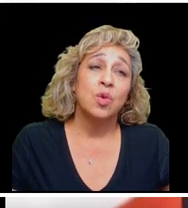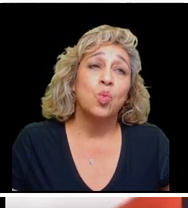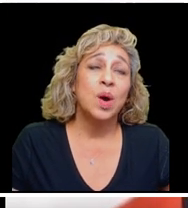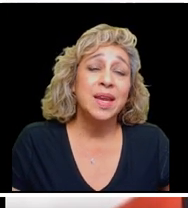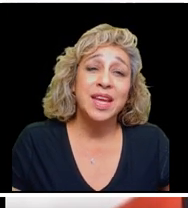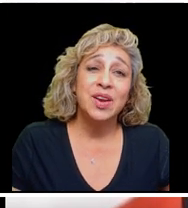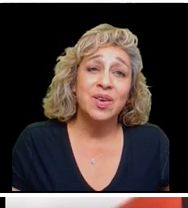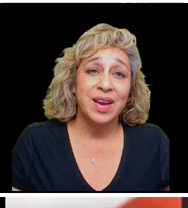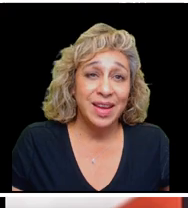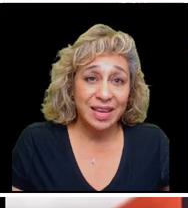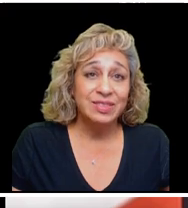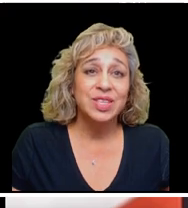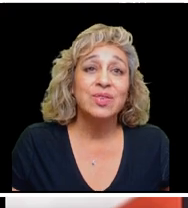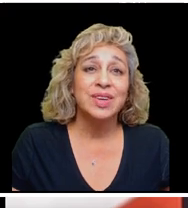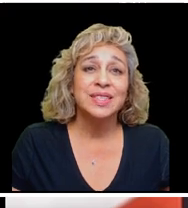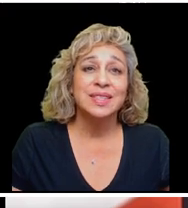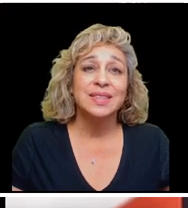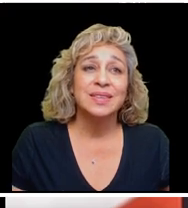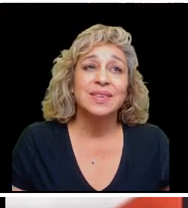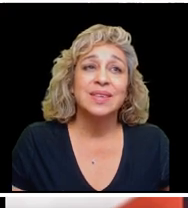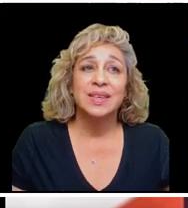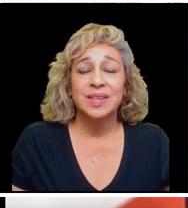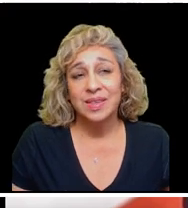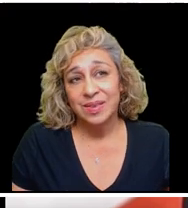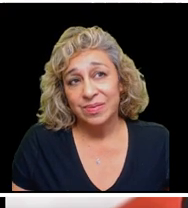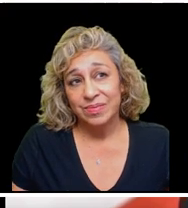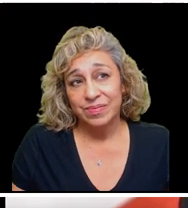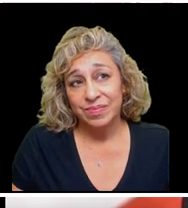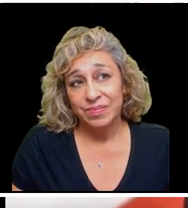one year and give service